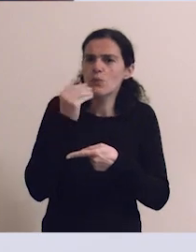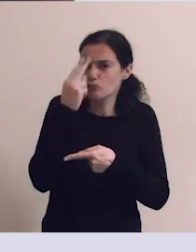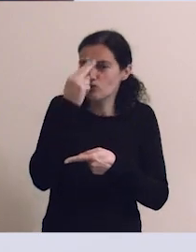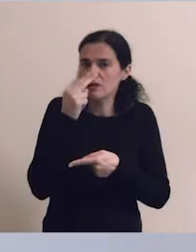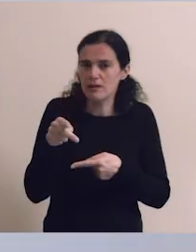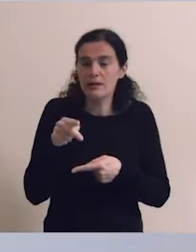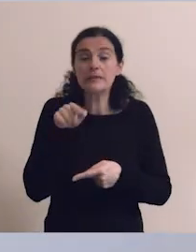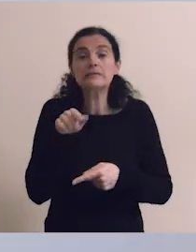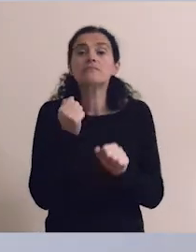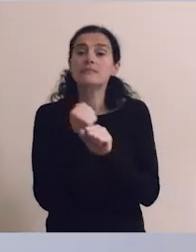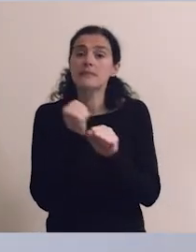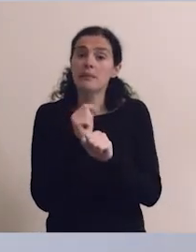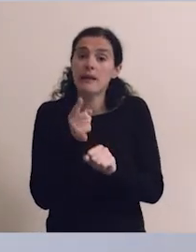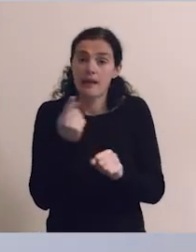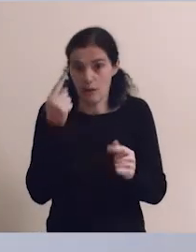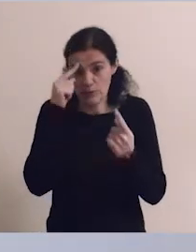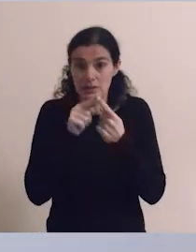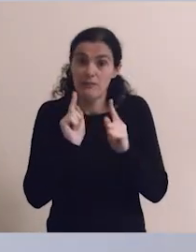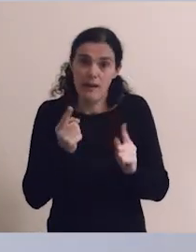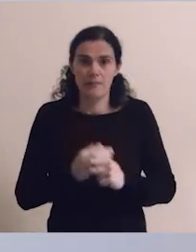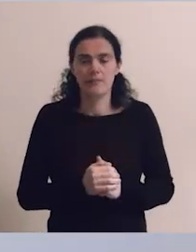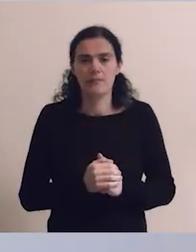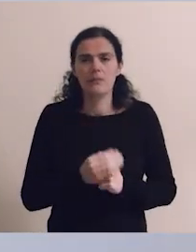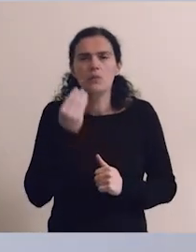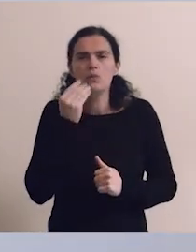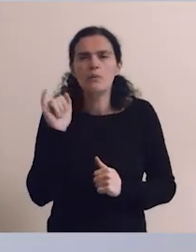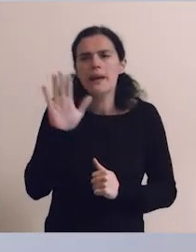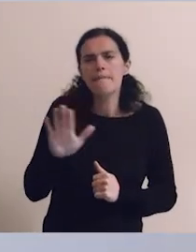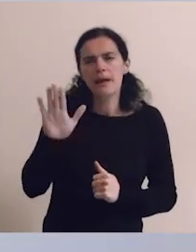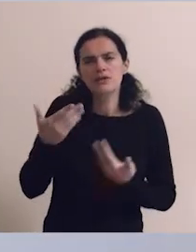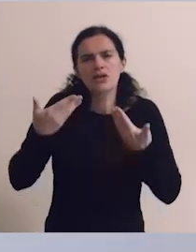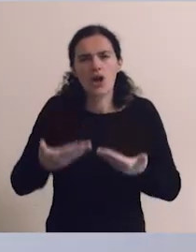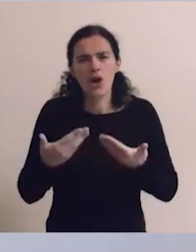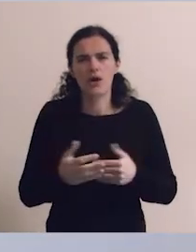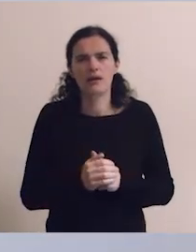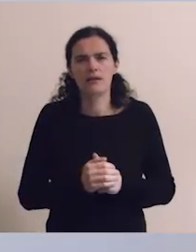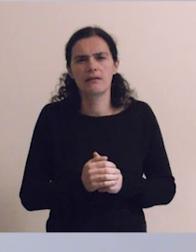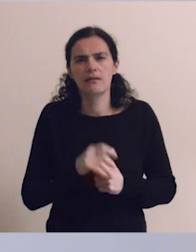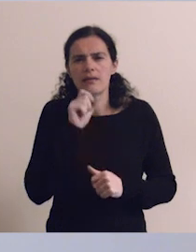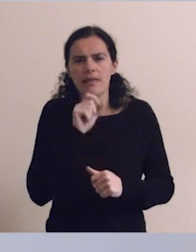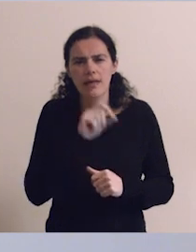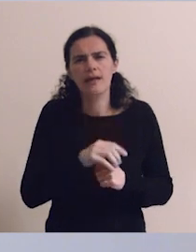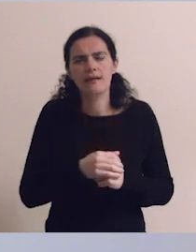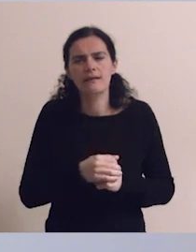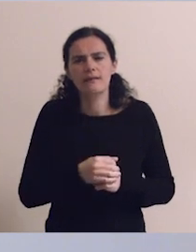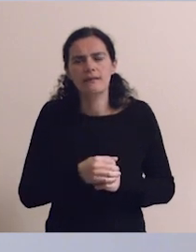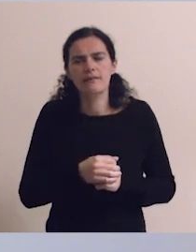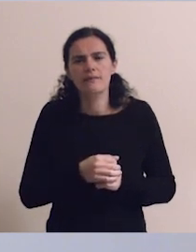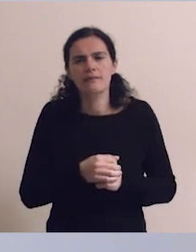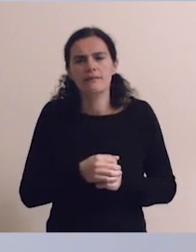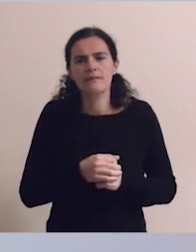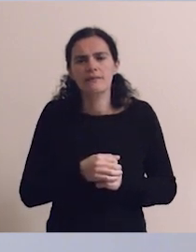about history. And that's what the work is about. How an image today can carry